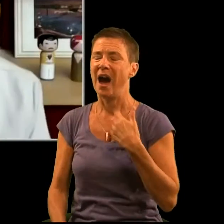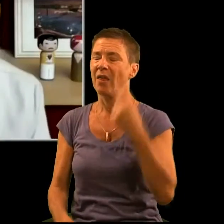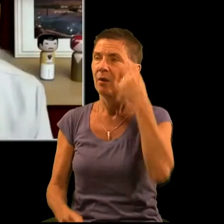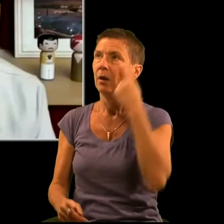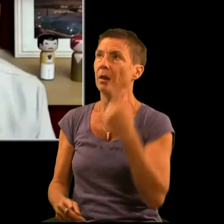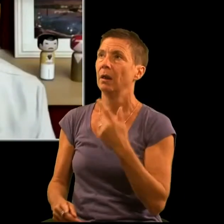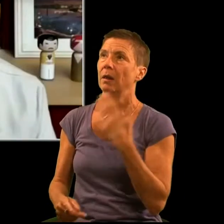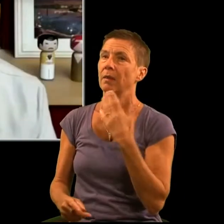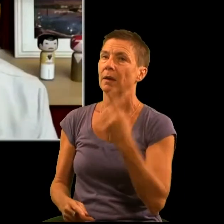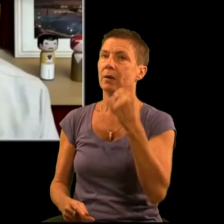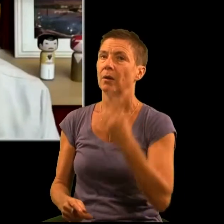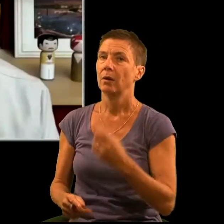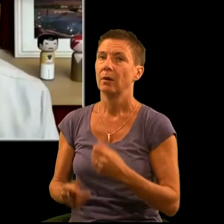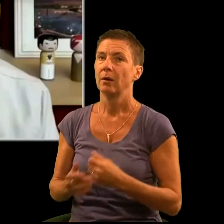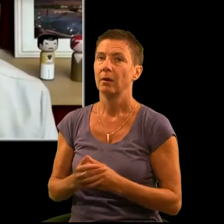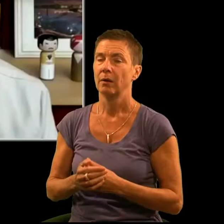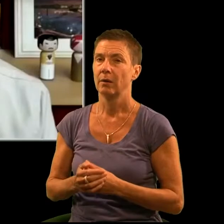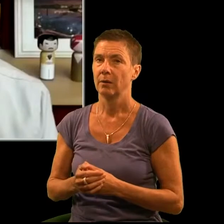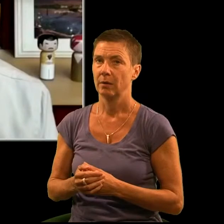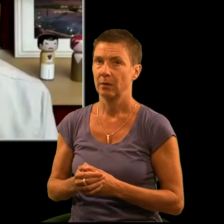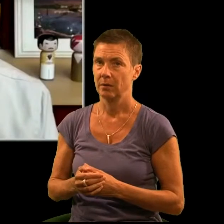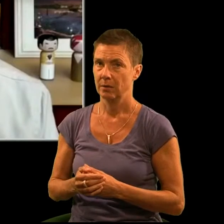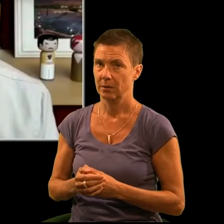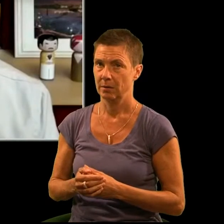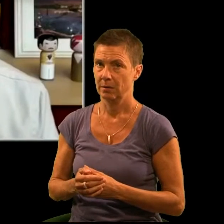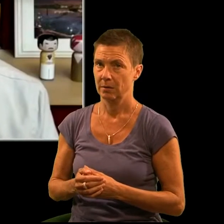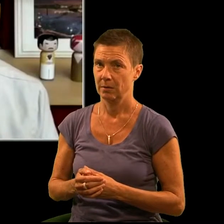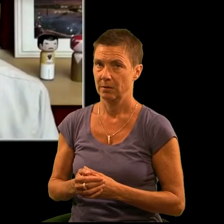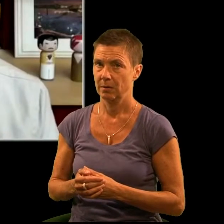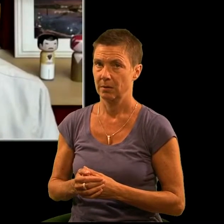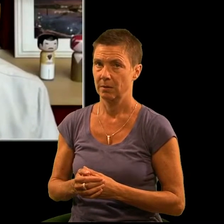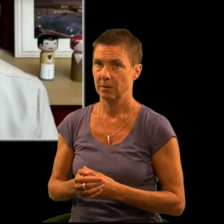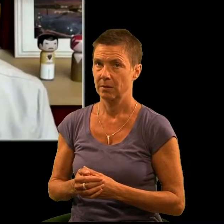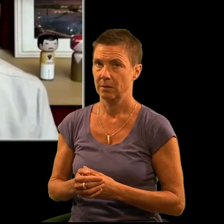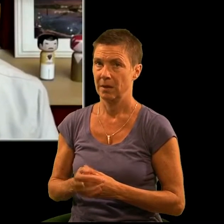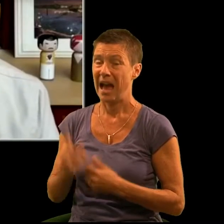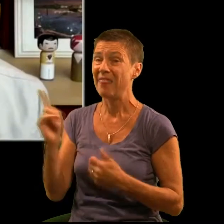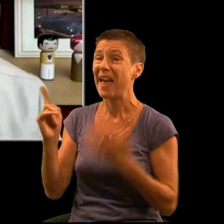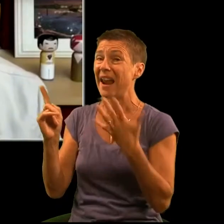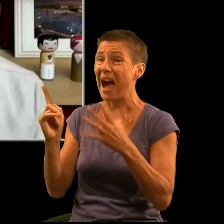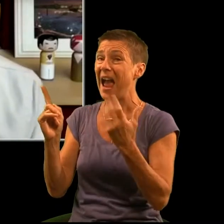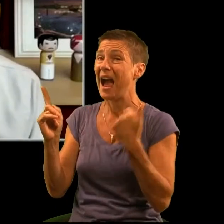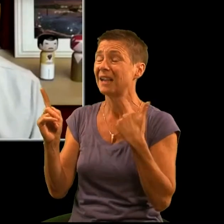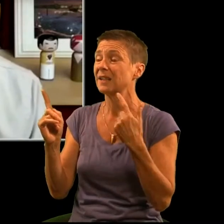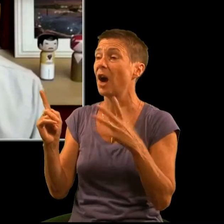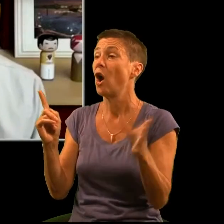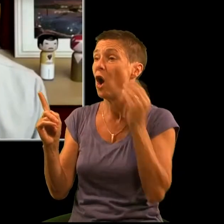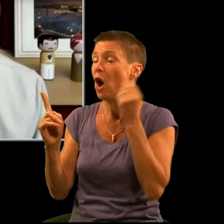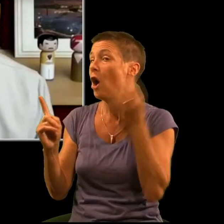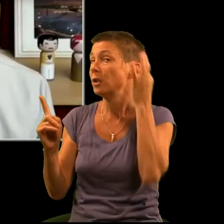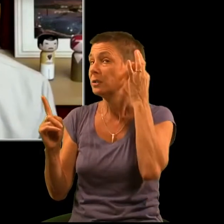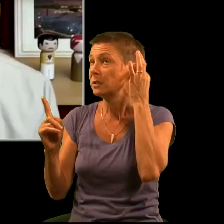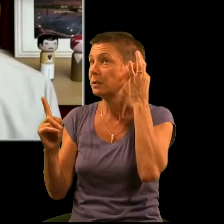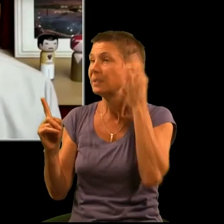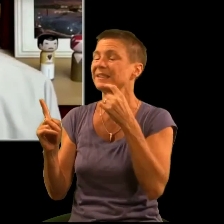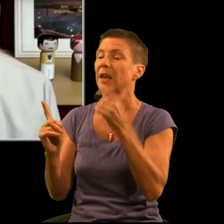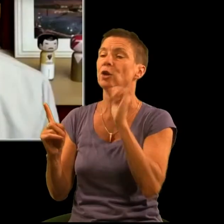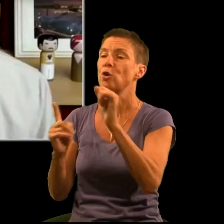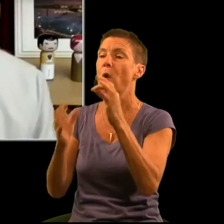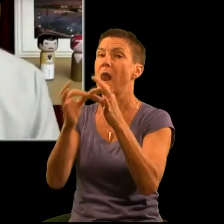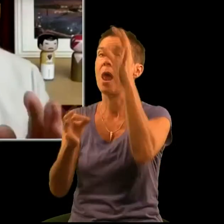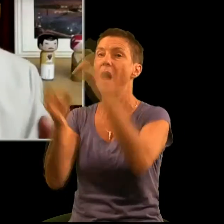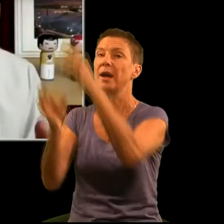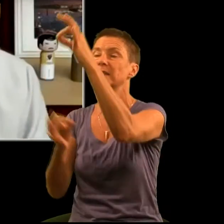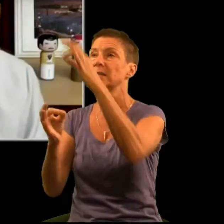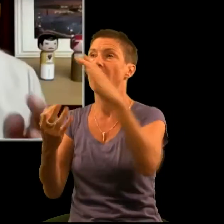ear, and it said, "Mr. Colfer, I don't want to upset you, but your lines are tangled." Oh my gosh! I